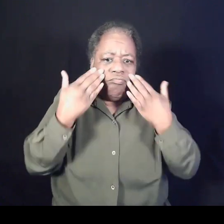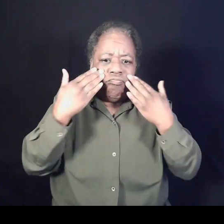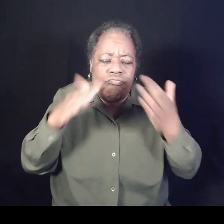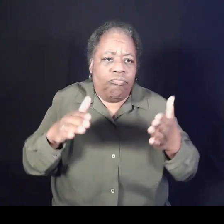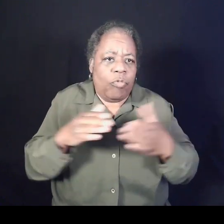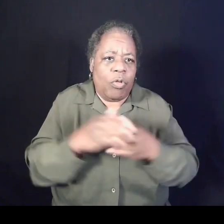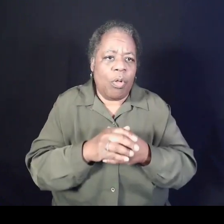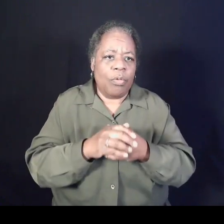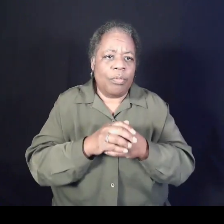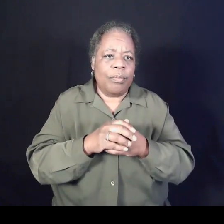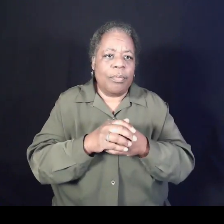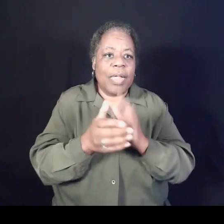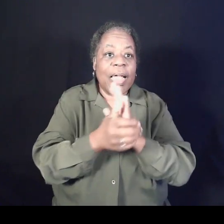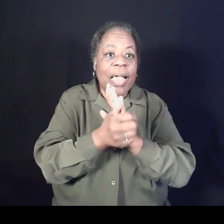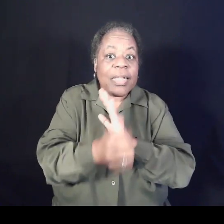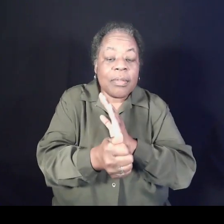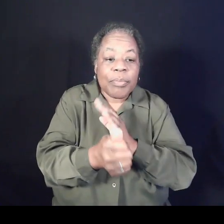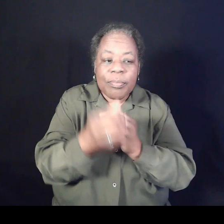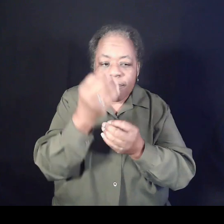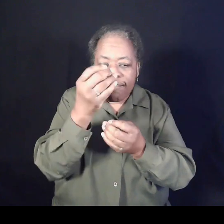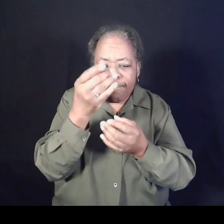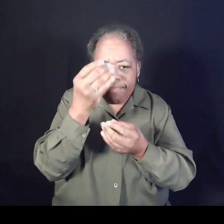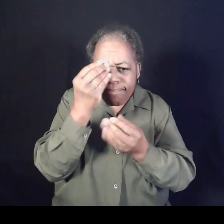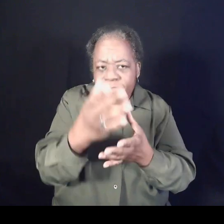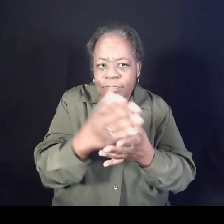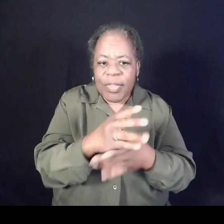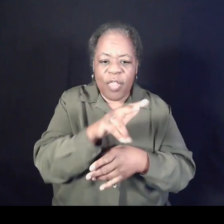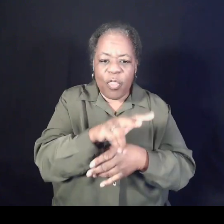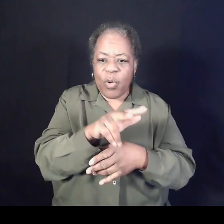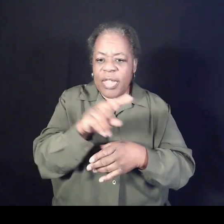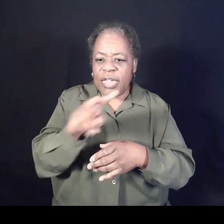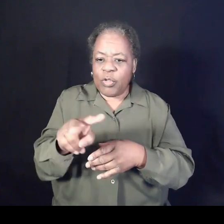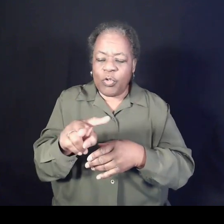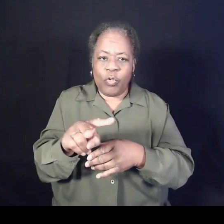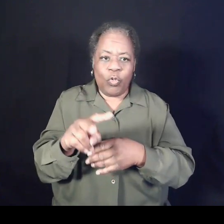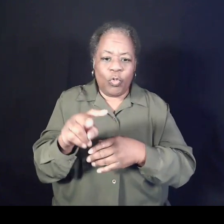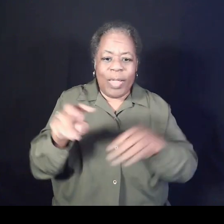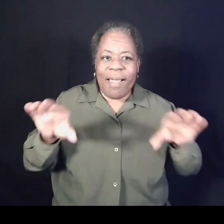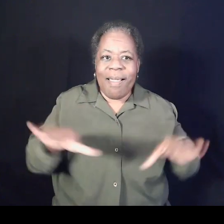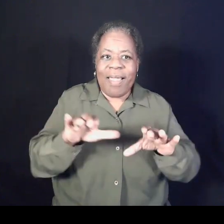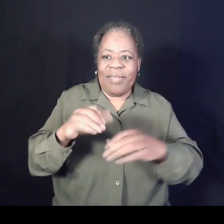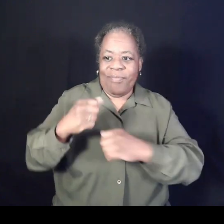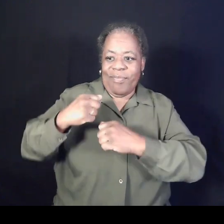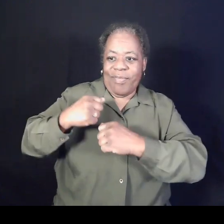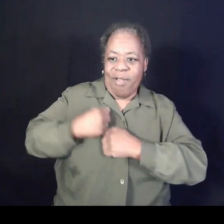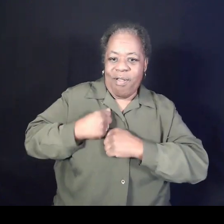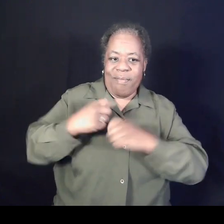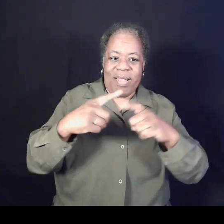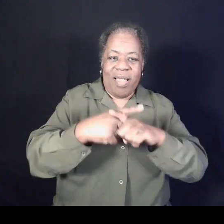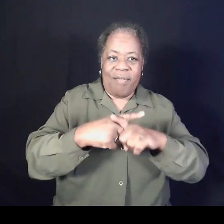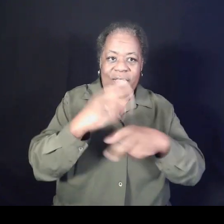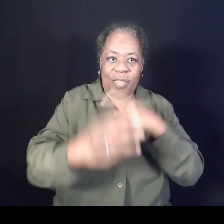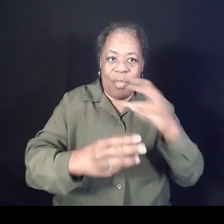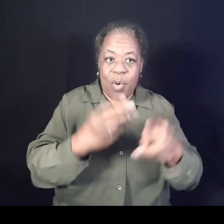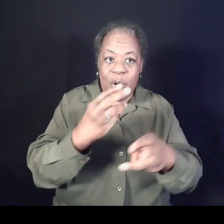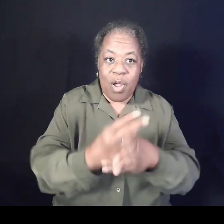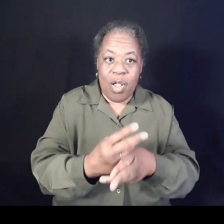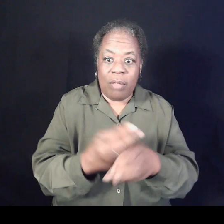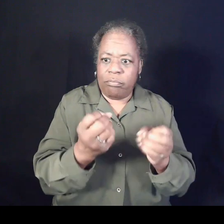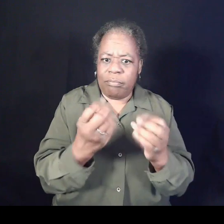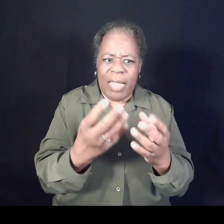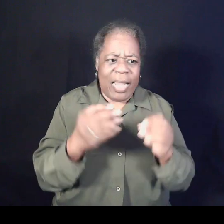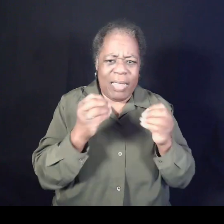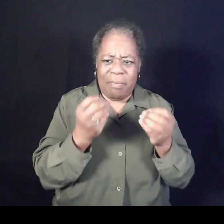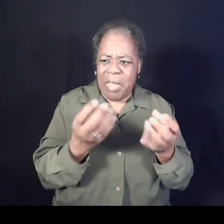Experts tell us there are 32 active armed conflicts in the world today. So many and so